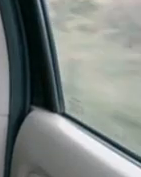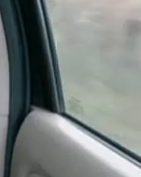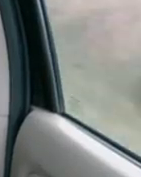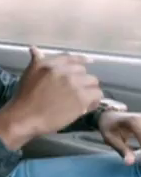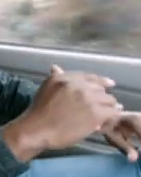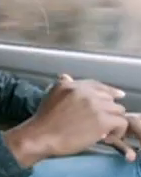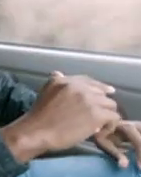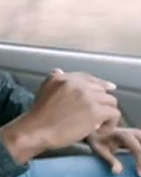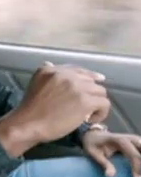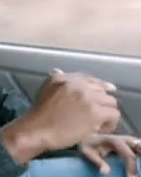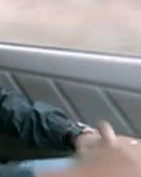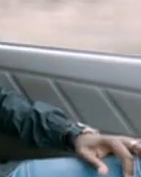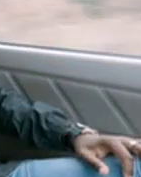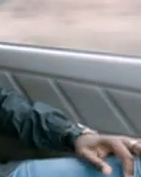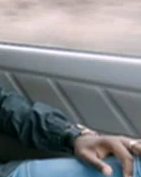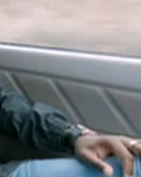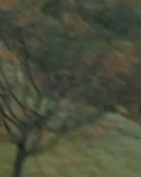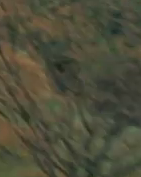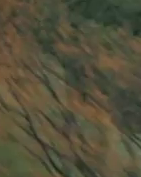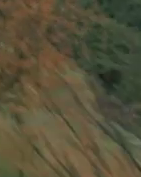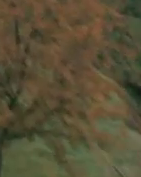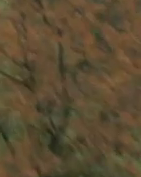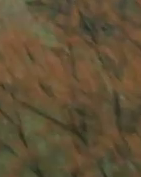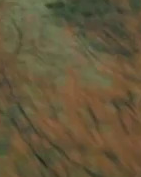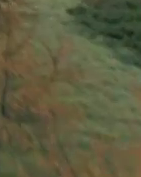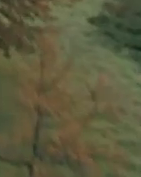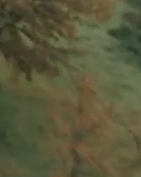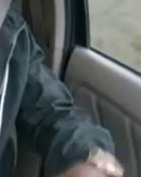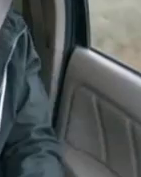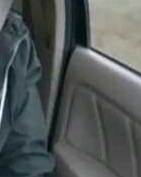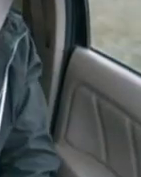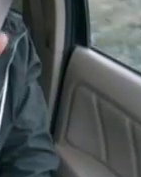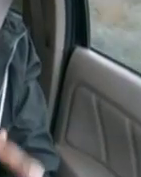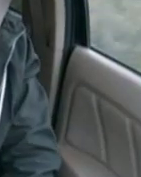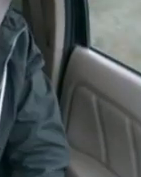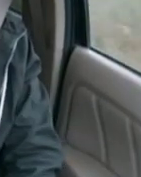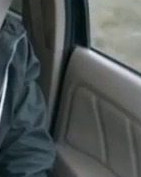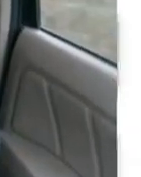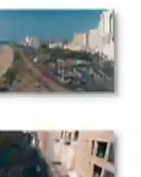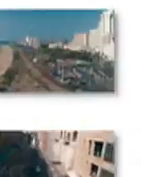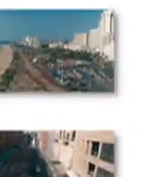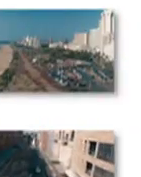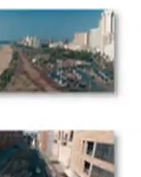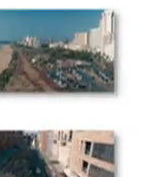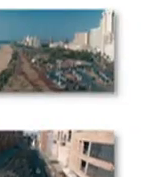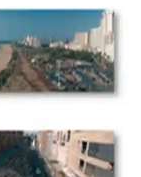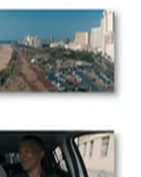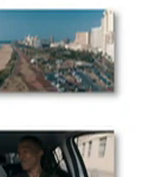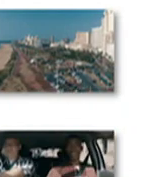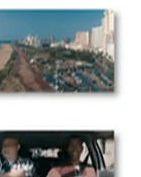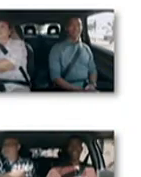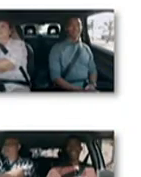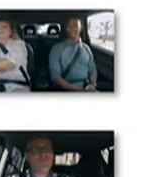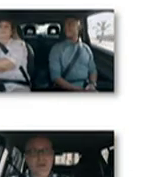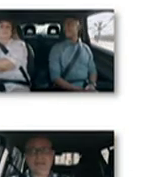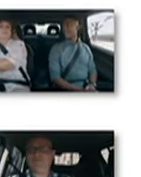a shout out, Bonnie. Dale, you are awesome. And now, she and Mr. Quipman are going to get their groove back. Just think what you could do with